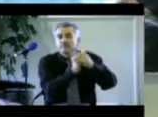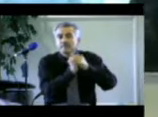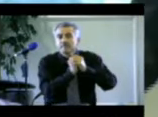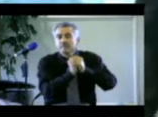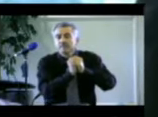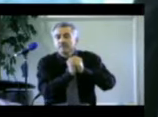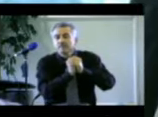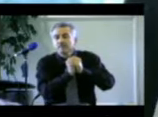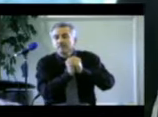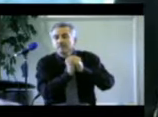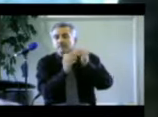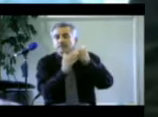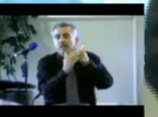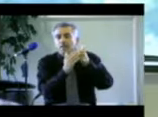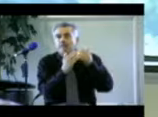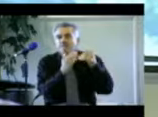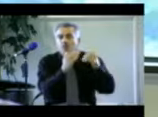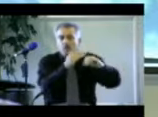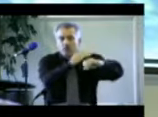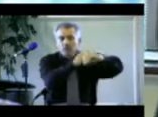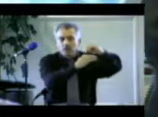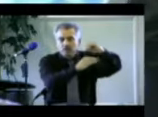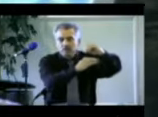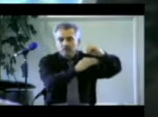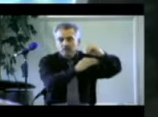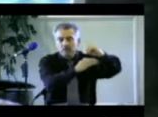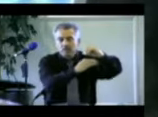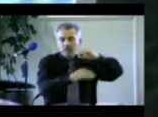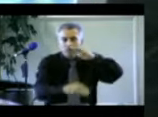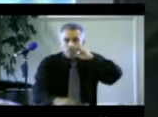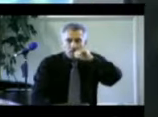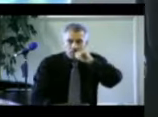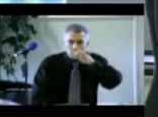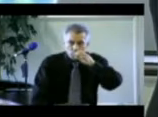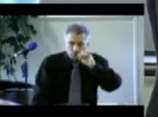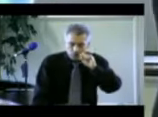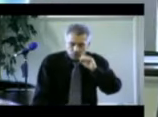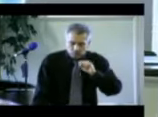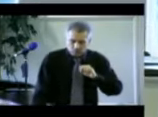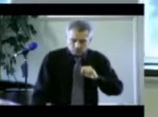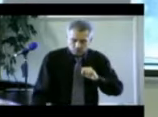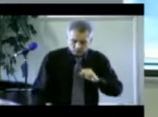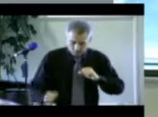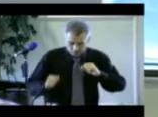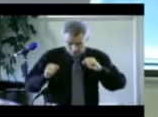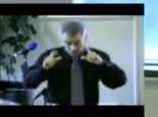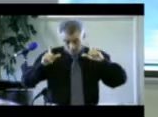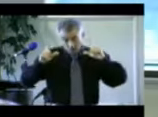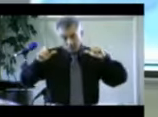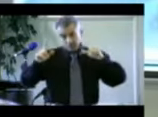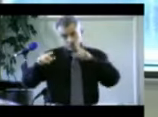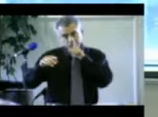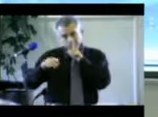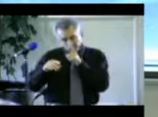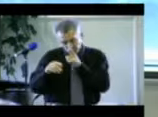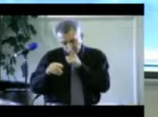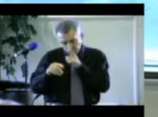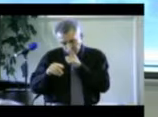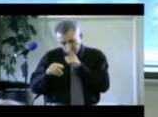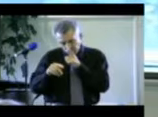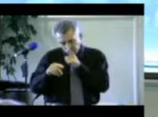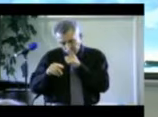It's even before dawn. Moses, he gets up, he puts on his clothes quietly